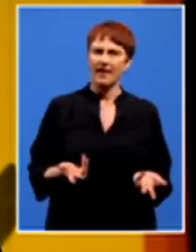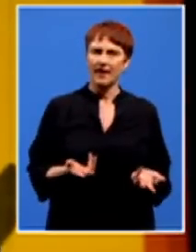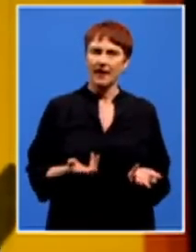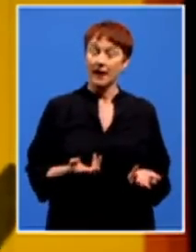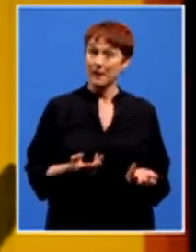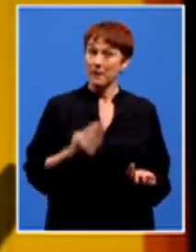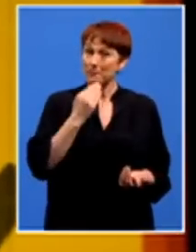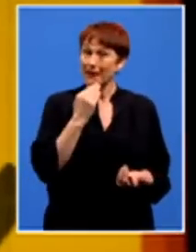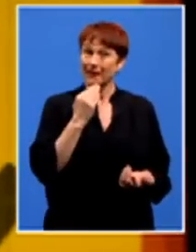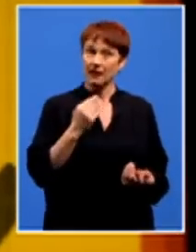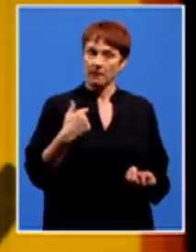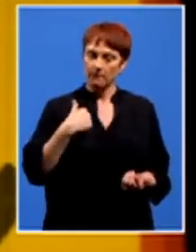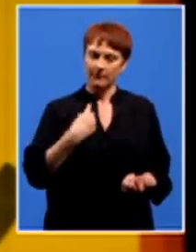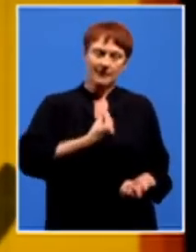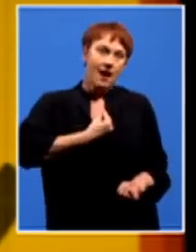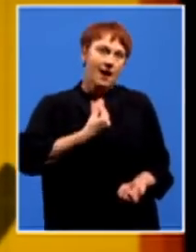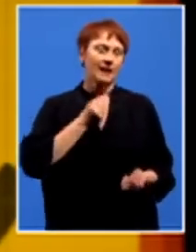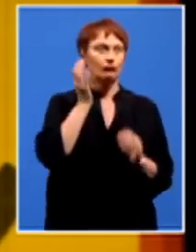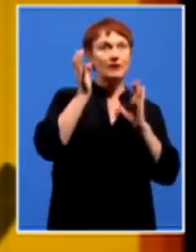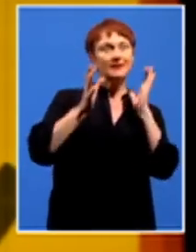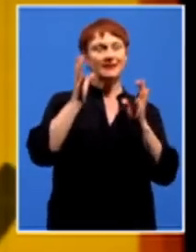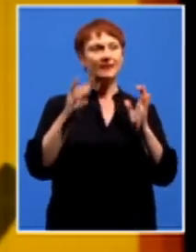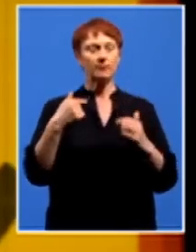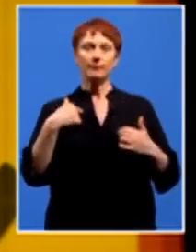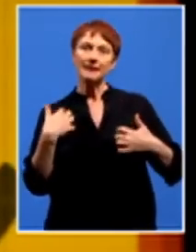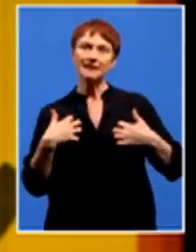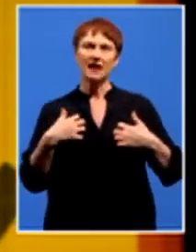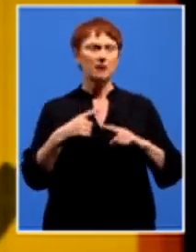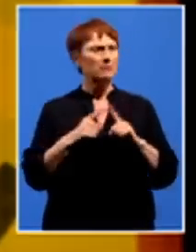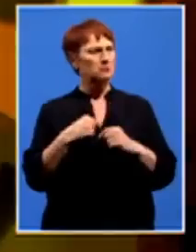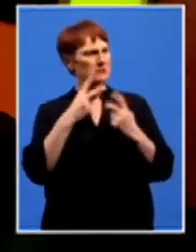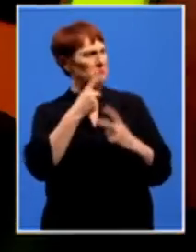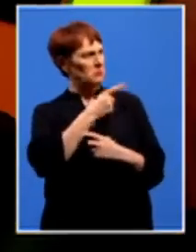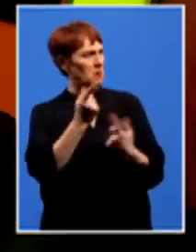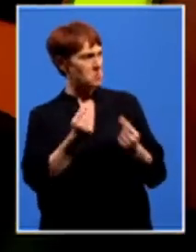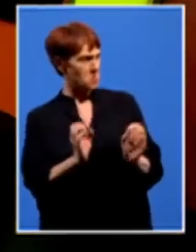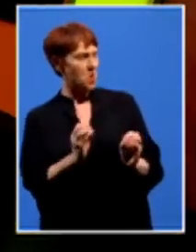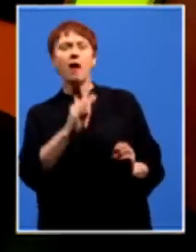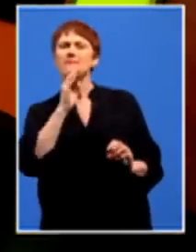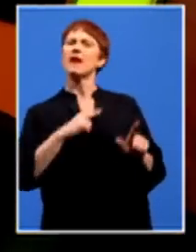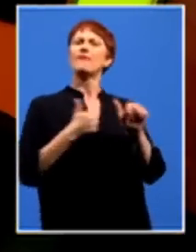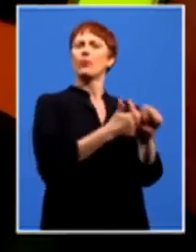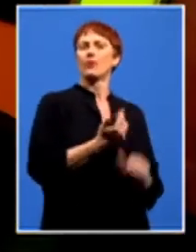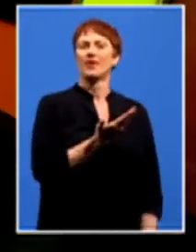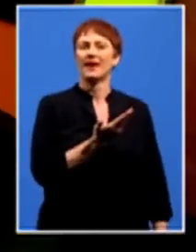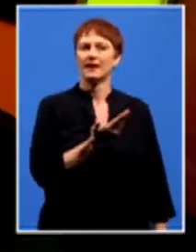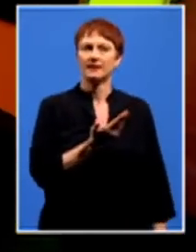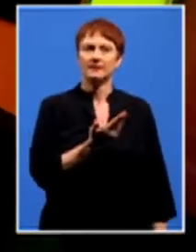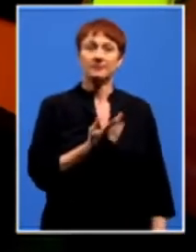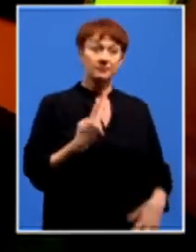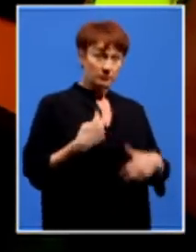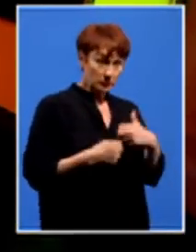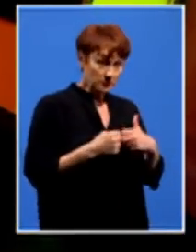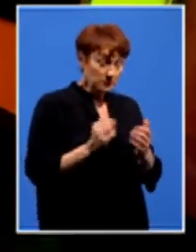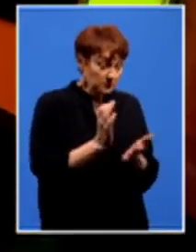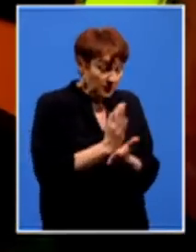set the tone. So if I'm a young creative and I'm not seeing that ahead of me, it's very difficult. Yeah. And sometimes what we do is we translate an